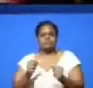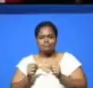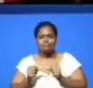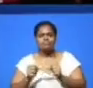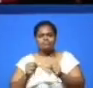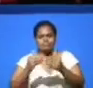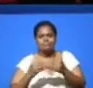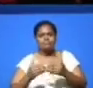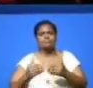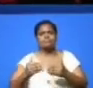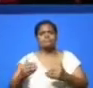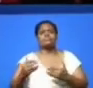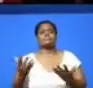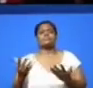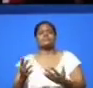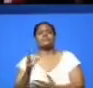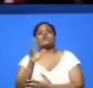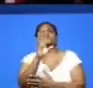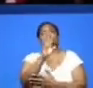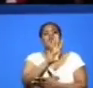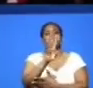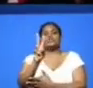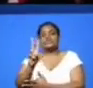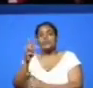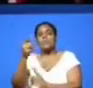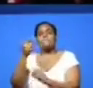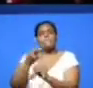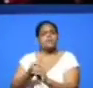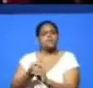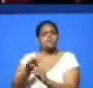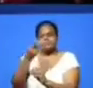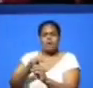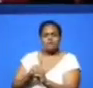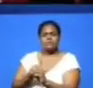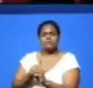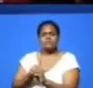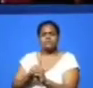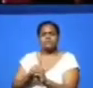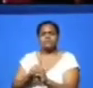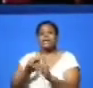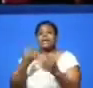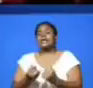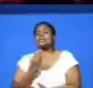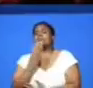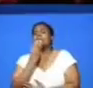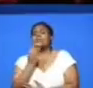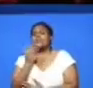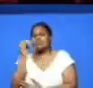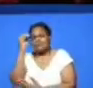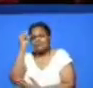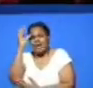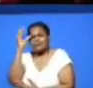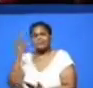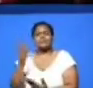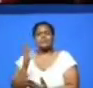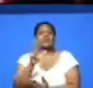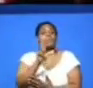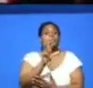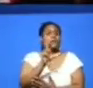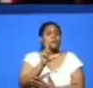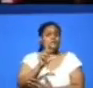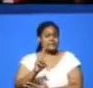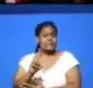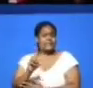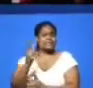continue 42 months. Now in the Hebrew context, with 30 days to